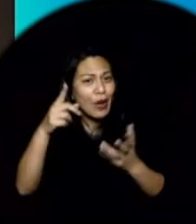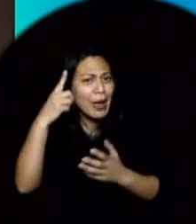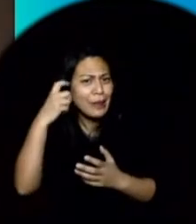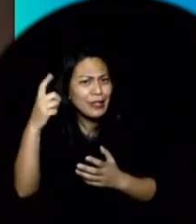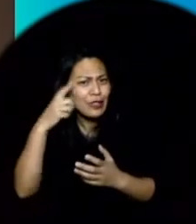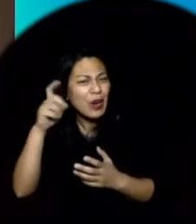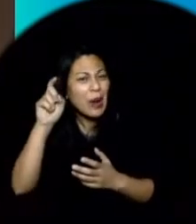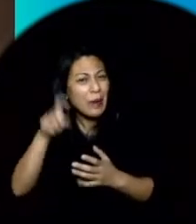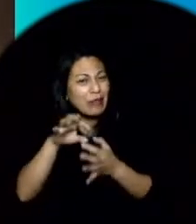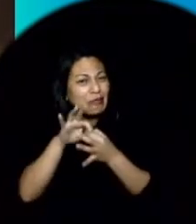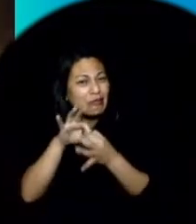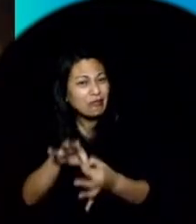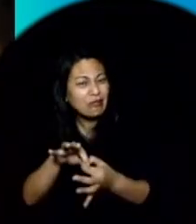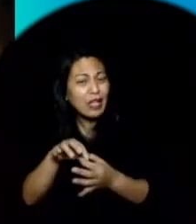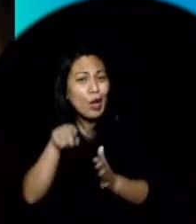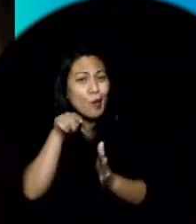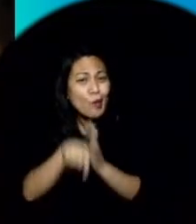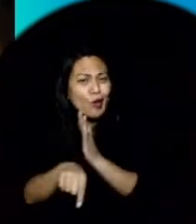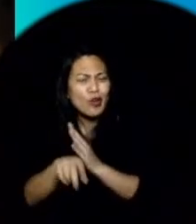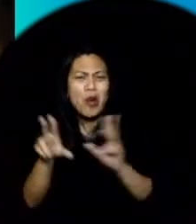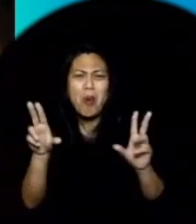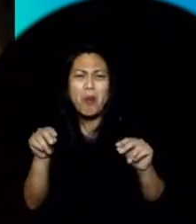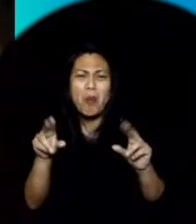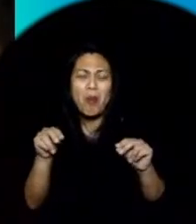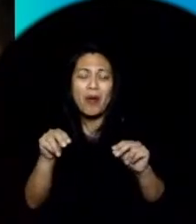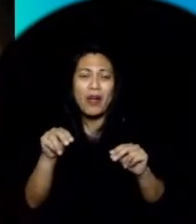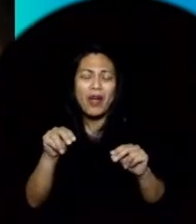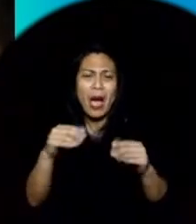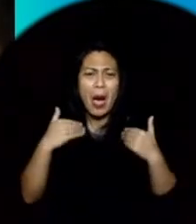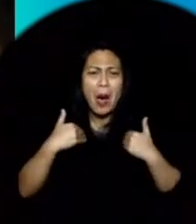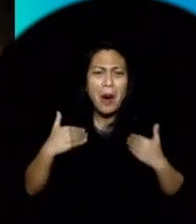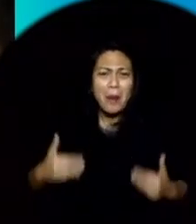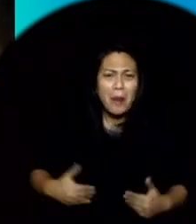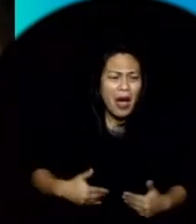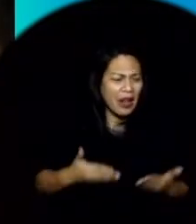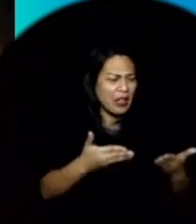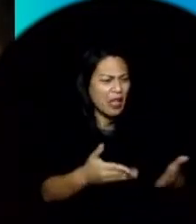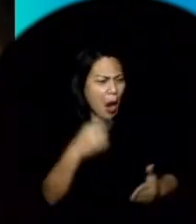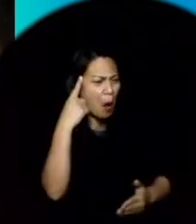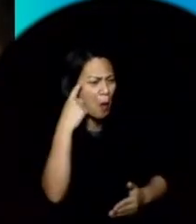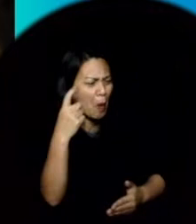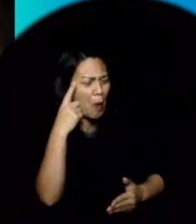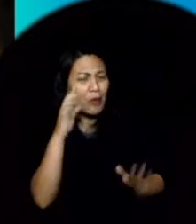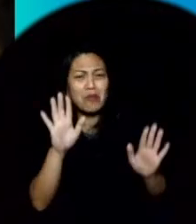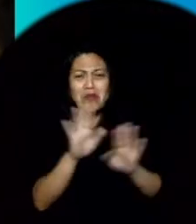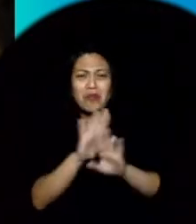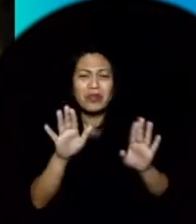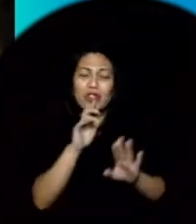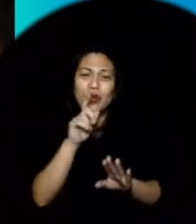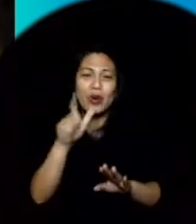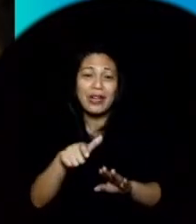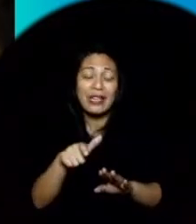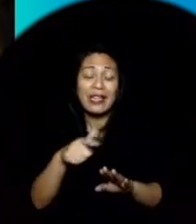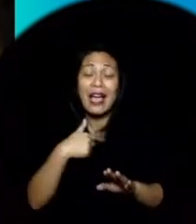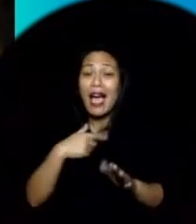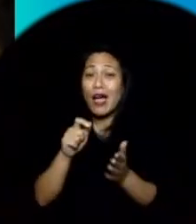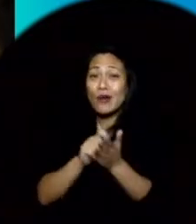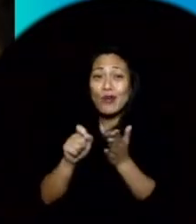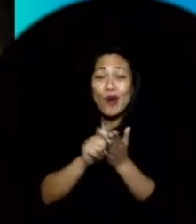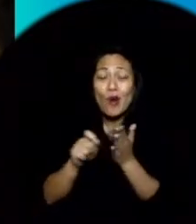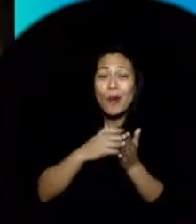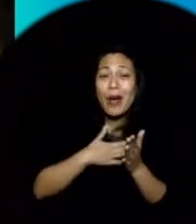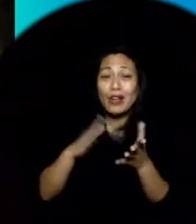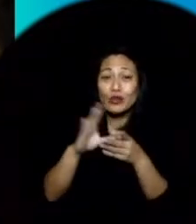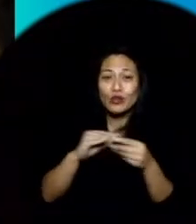have to be about murders. There doesn't have to be a body on the first page. So much so that when I wrote The Great Mistake